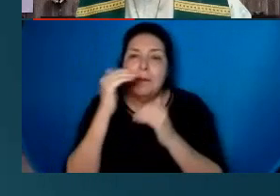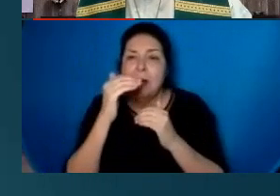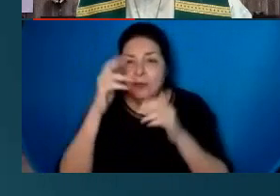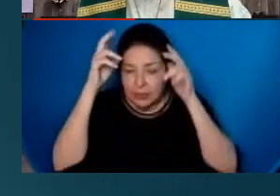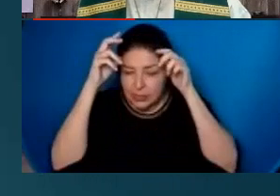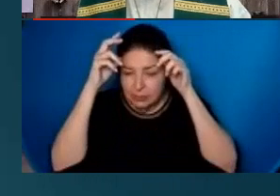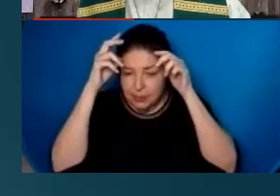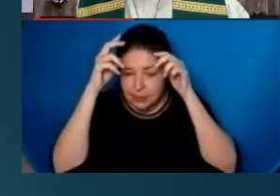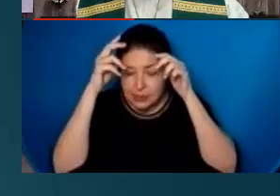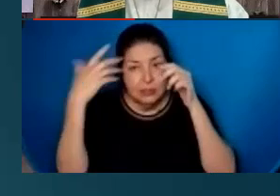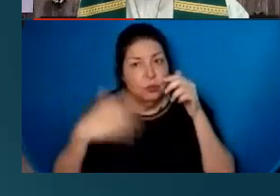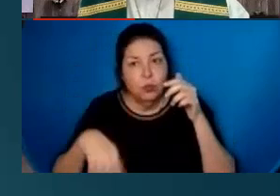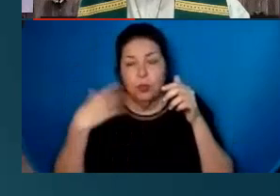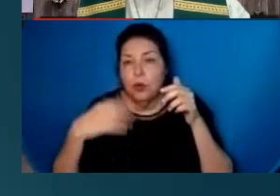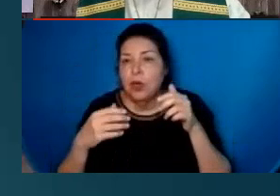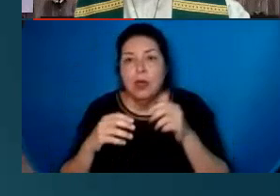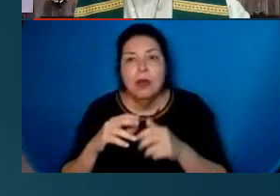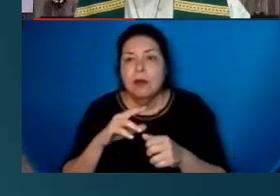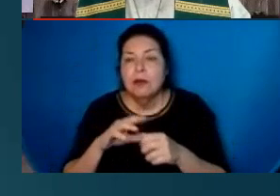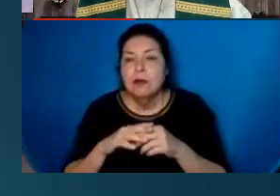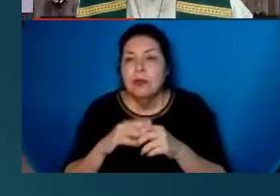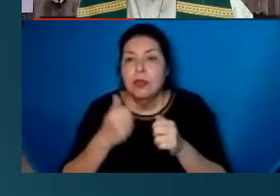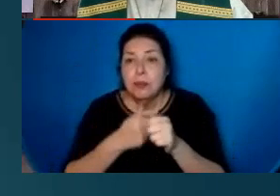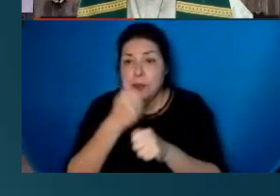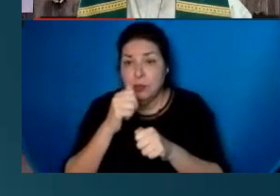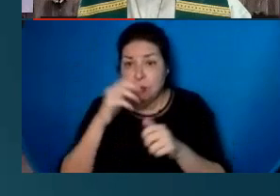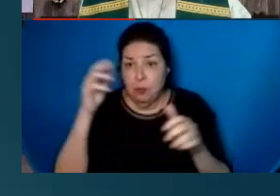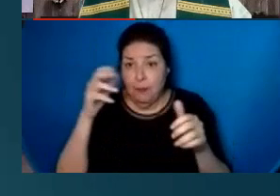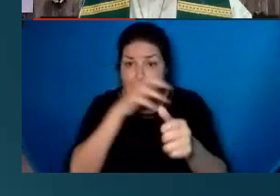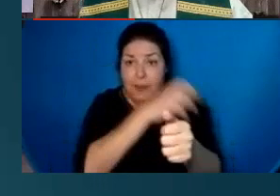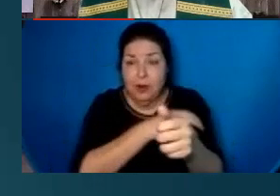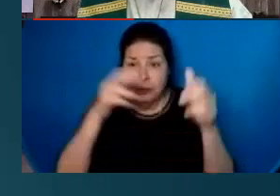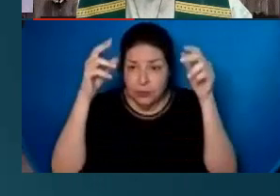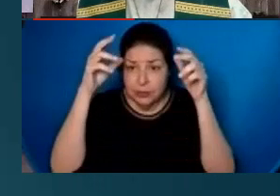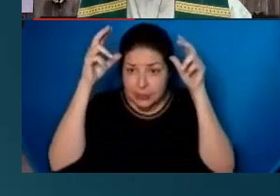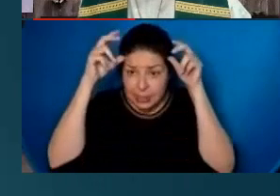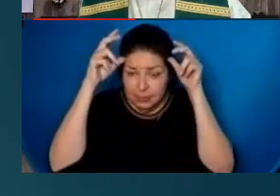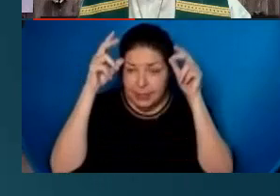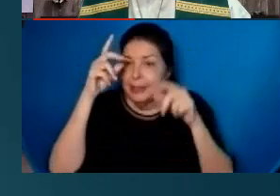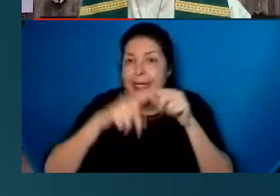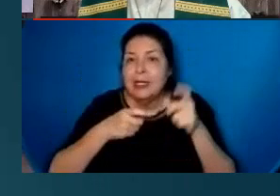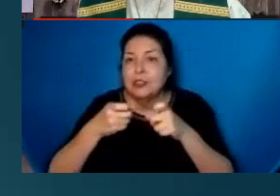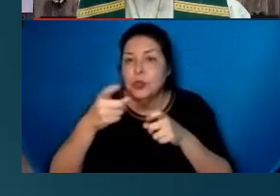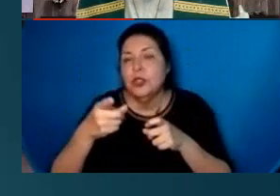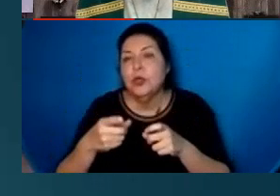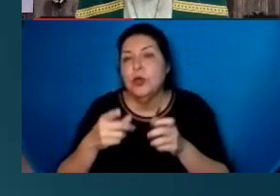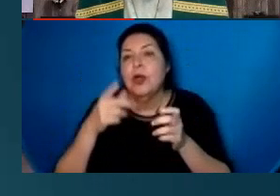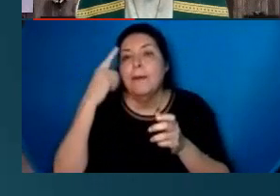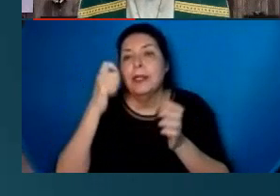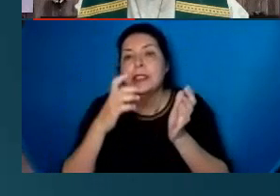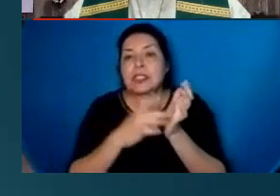no longer rule you. Jesus has come, and he has come to expel them and set you